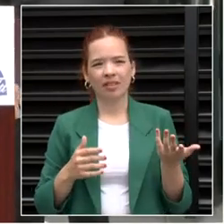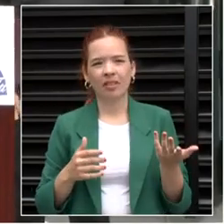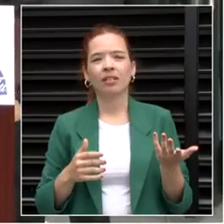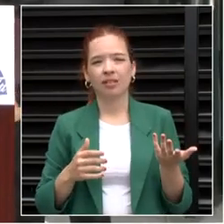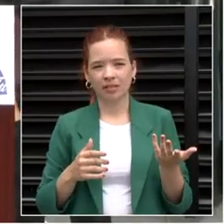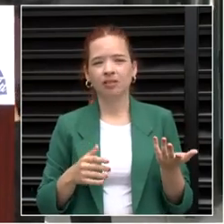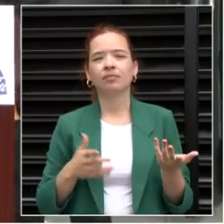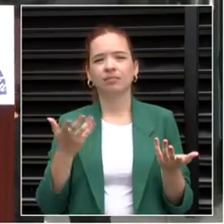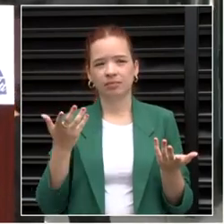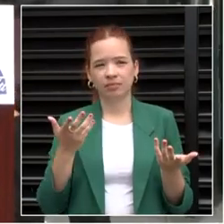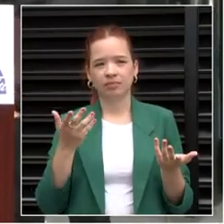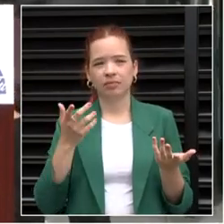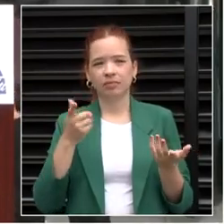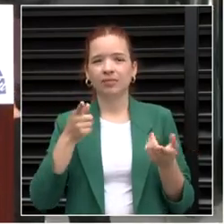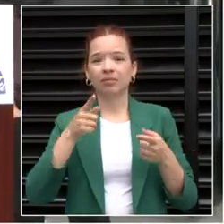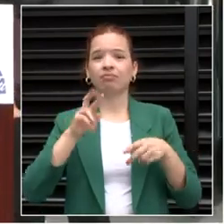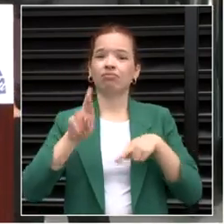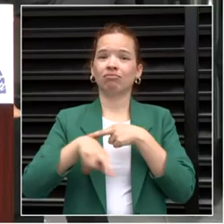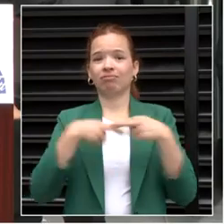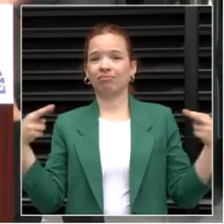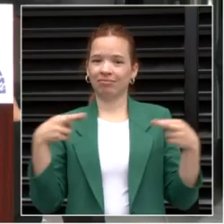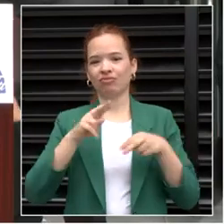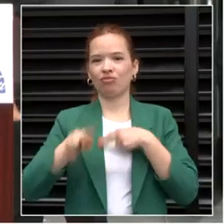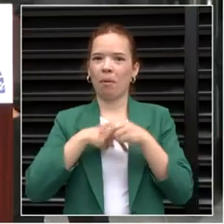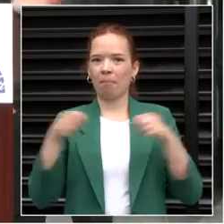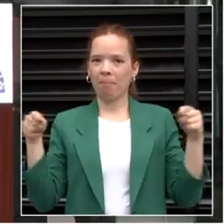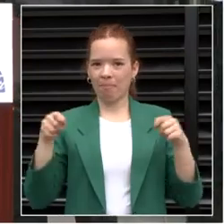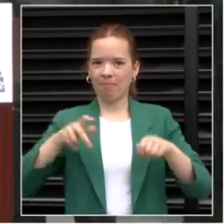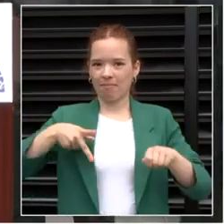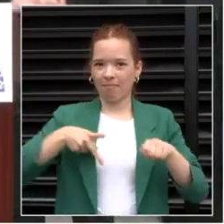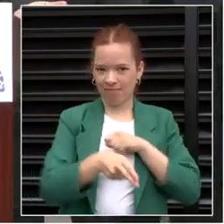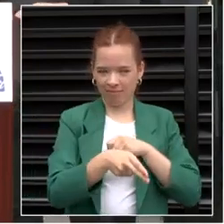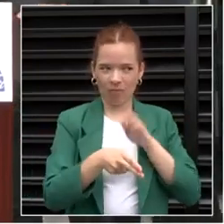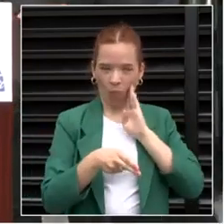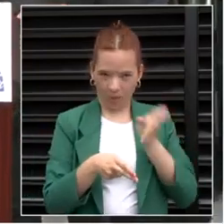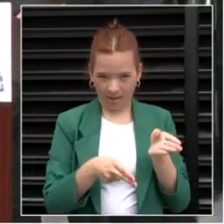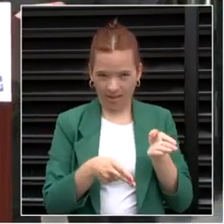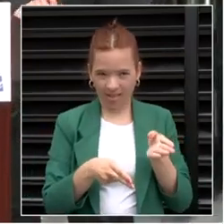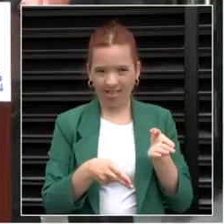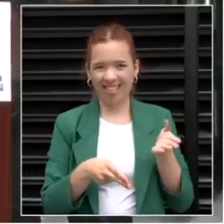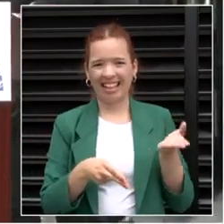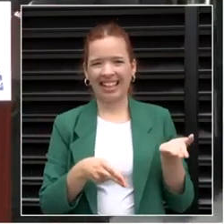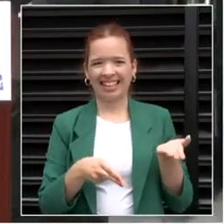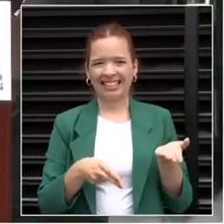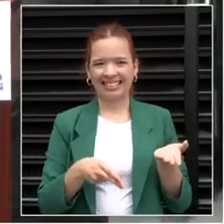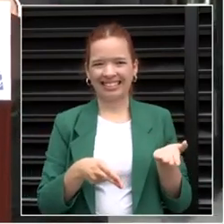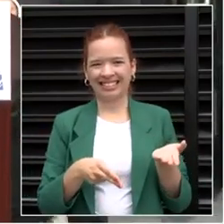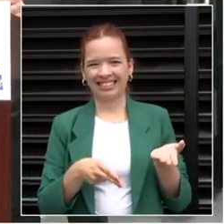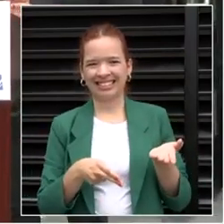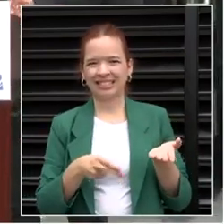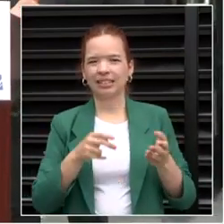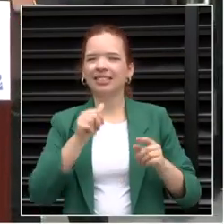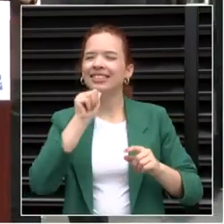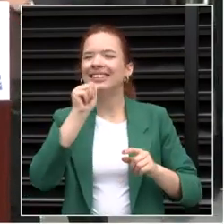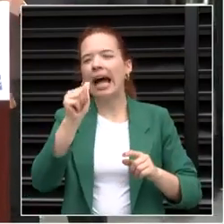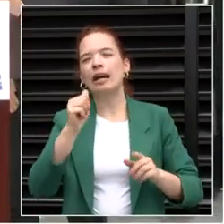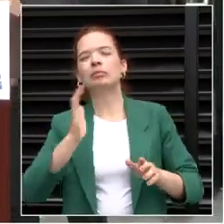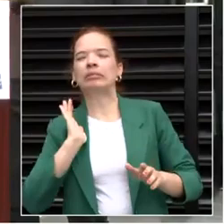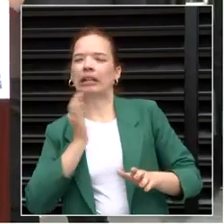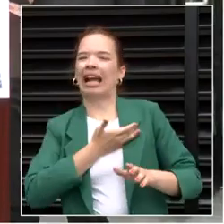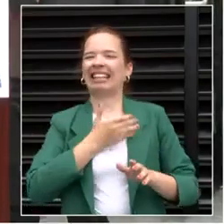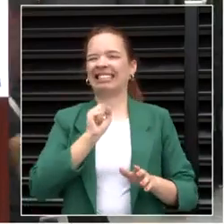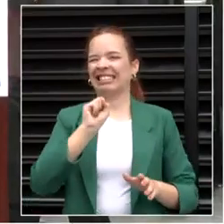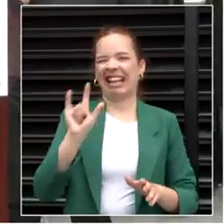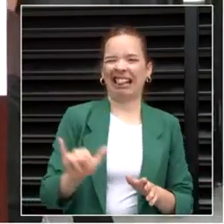cuttings? Well, that's just not us. But we do have a really long guitar string to cut. So if I could have my IMP people come on